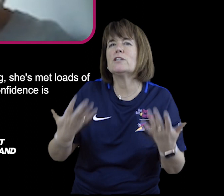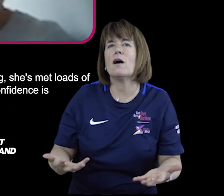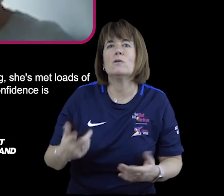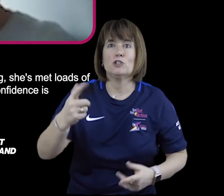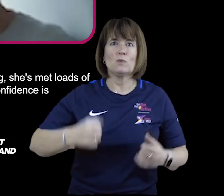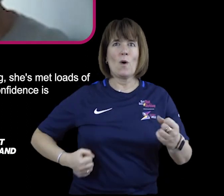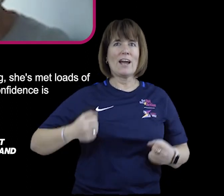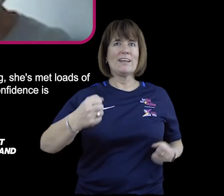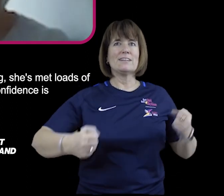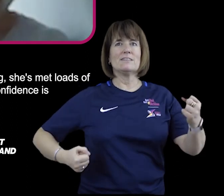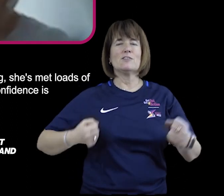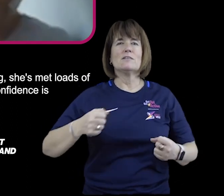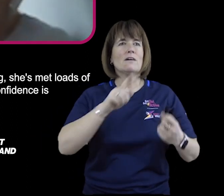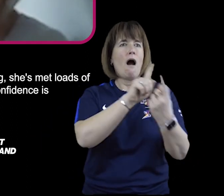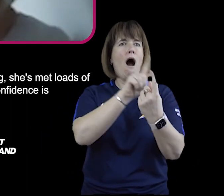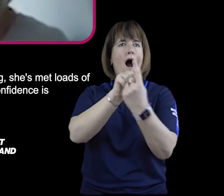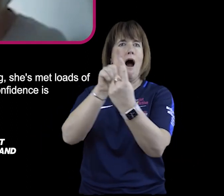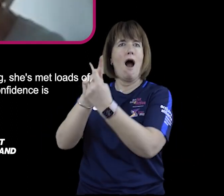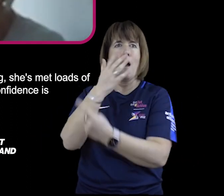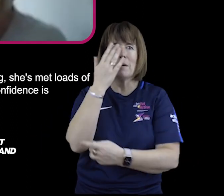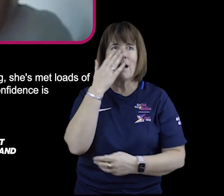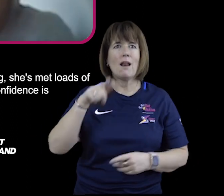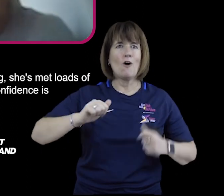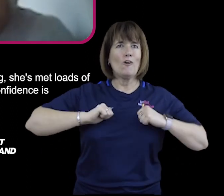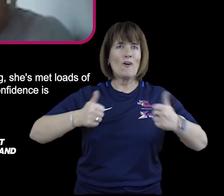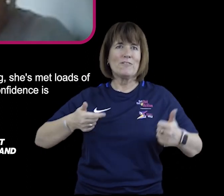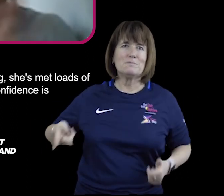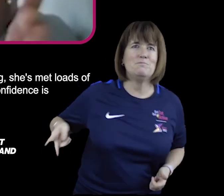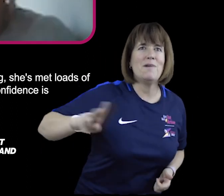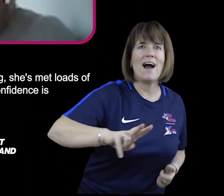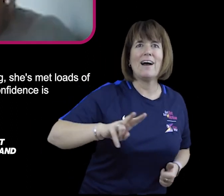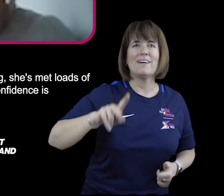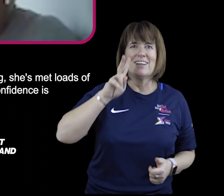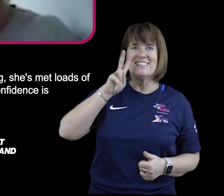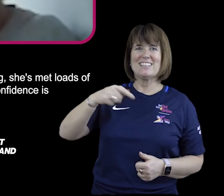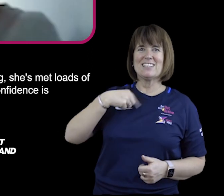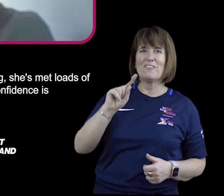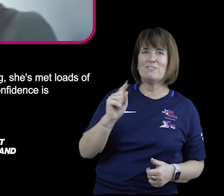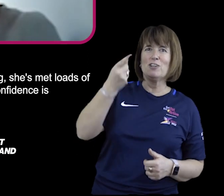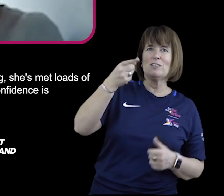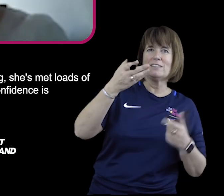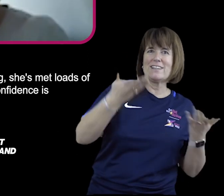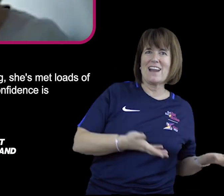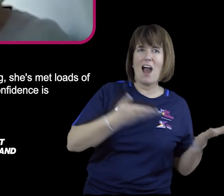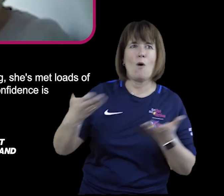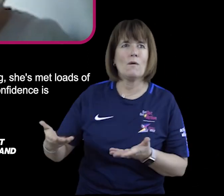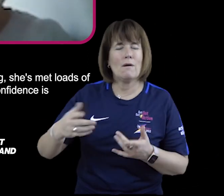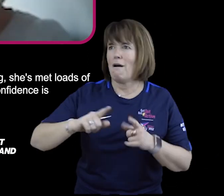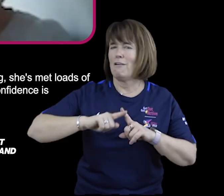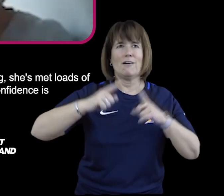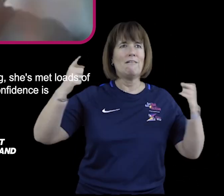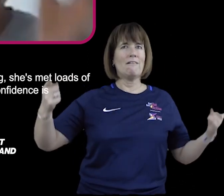people. The confidence in her is great to see. From when I first met her to now, her confidence